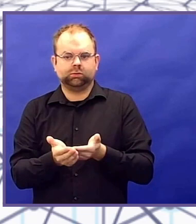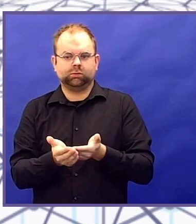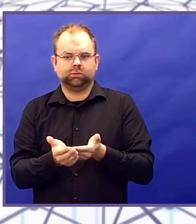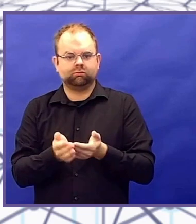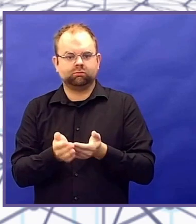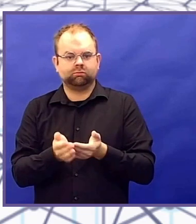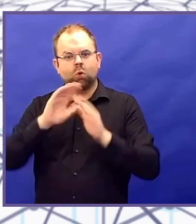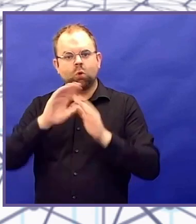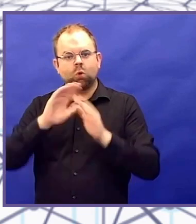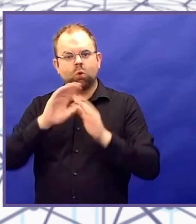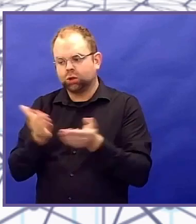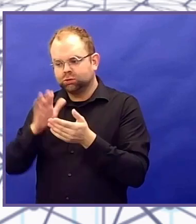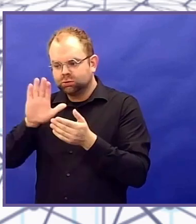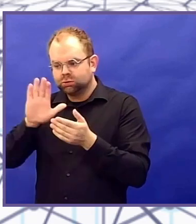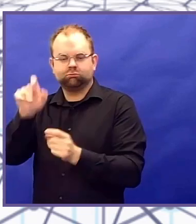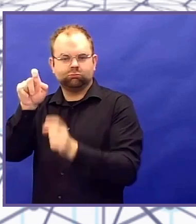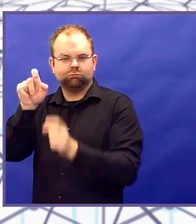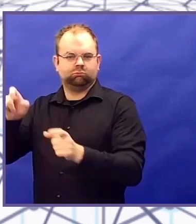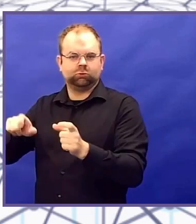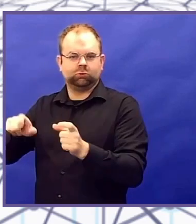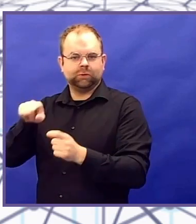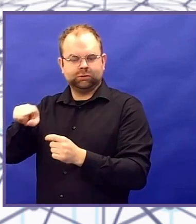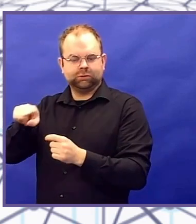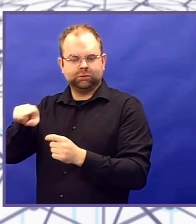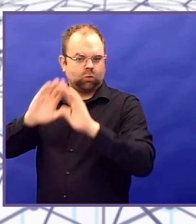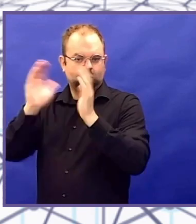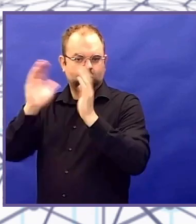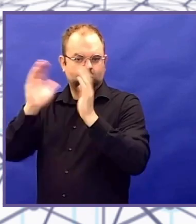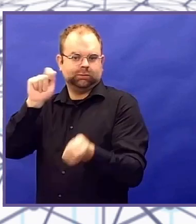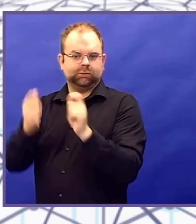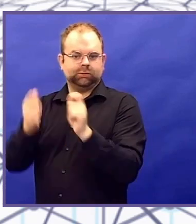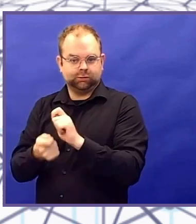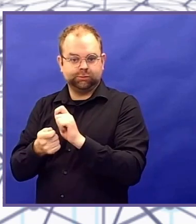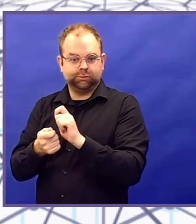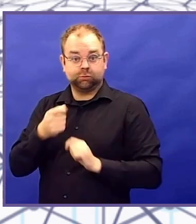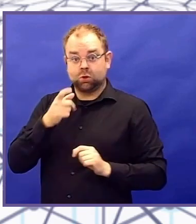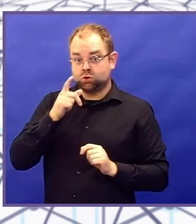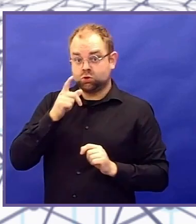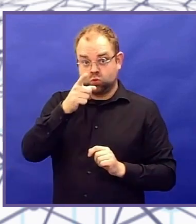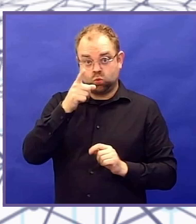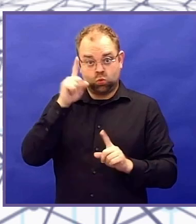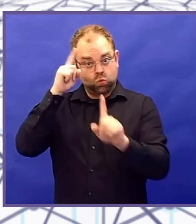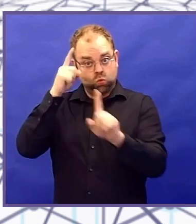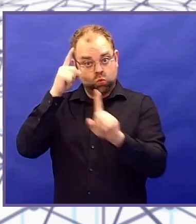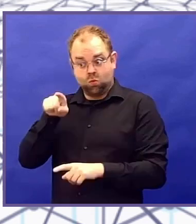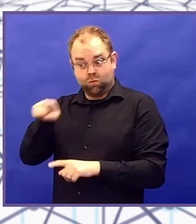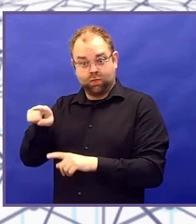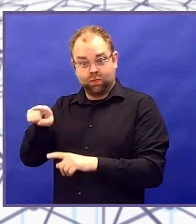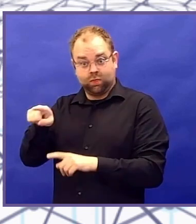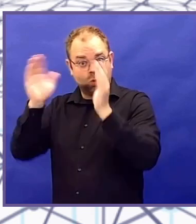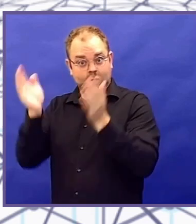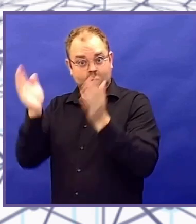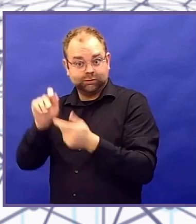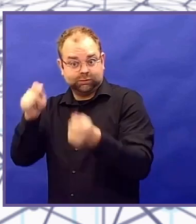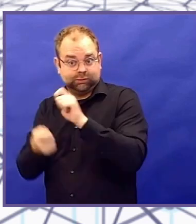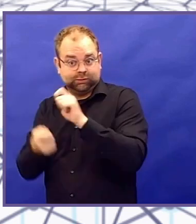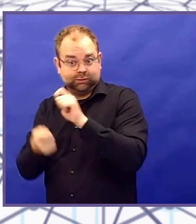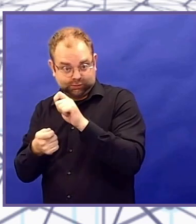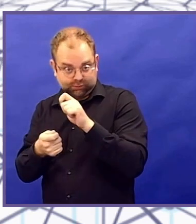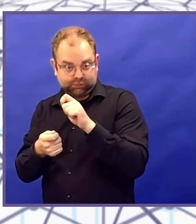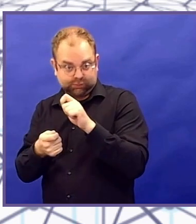in large scale. And you're going to do it including persons with disabilities. Now, that's just an